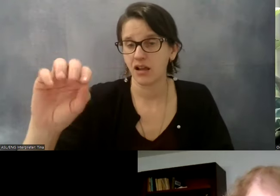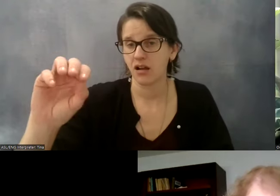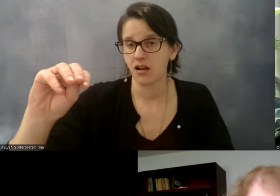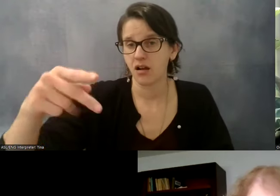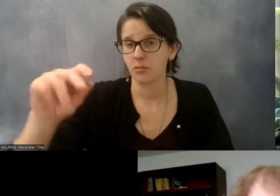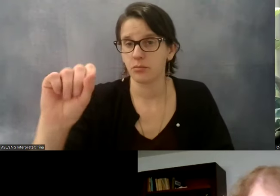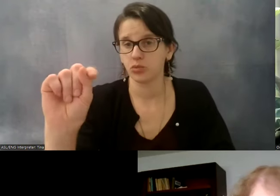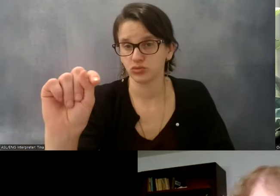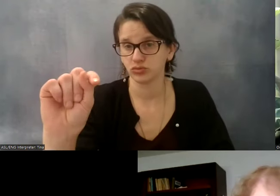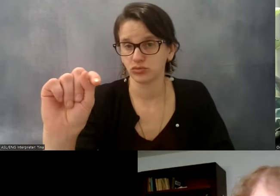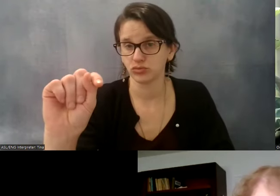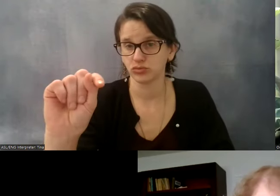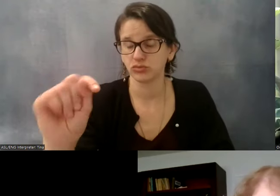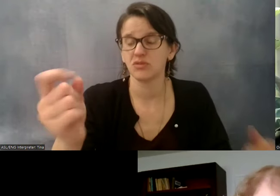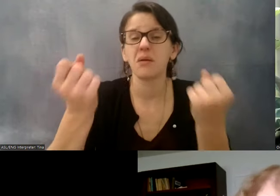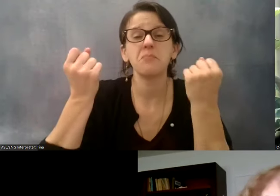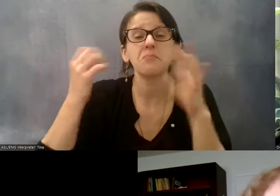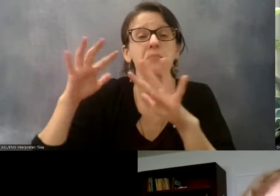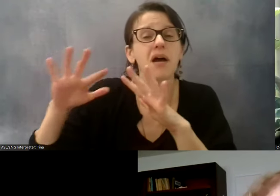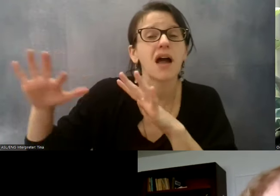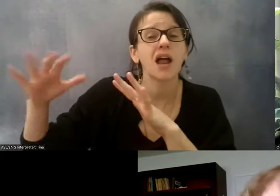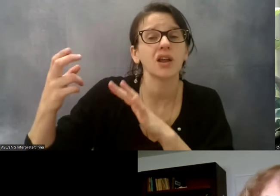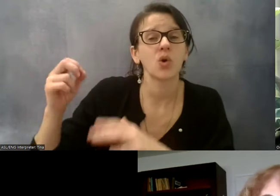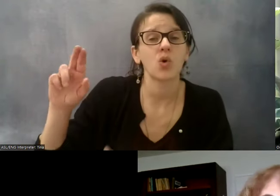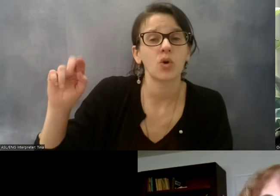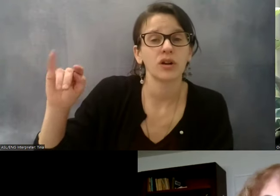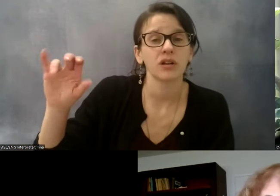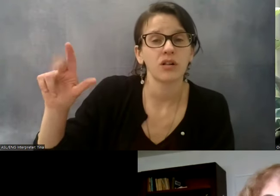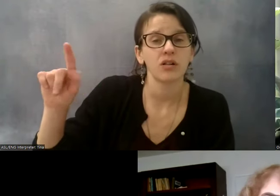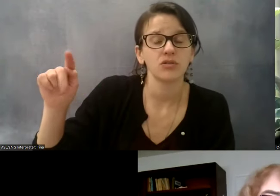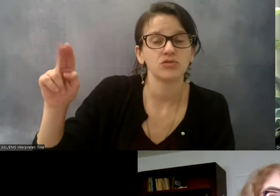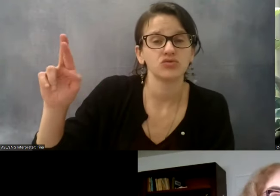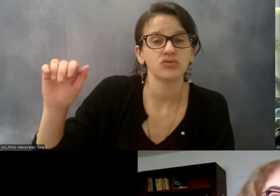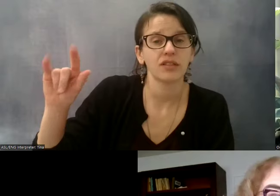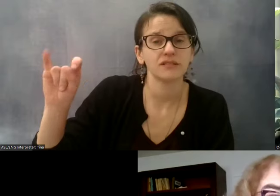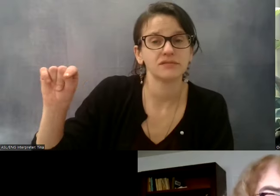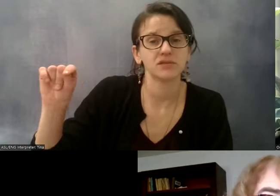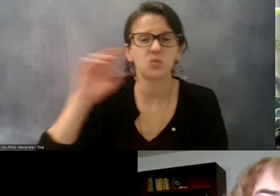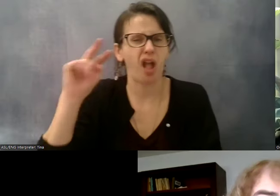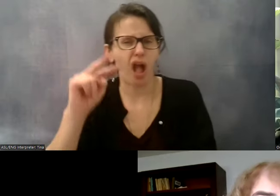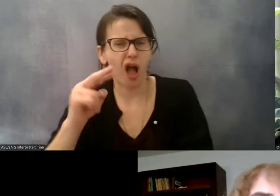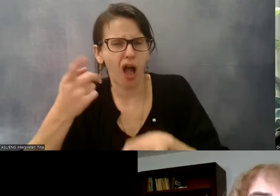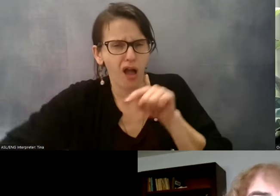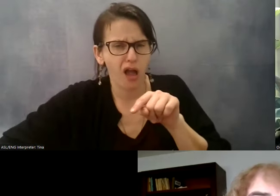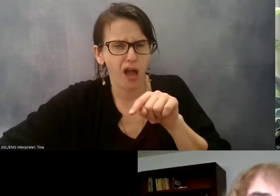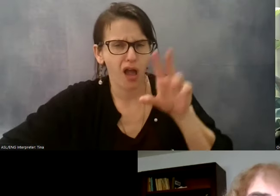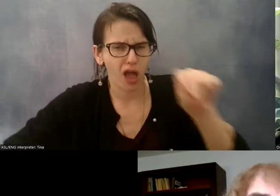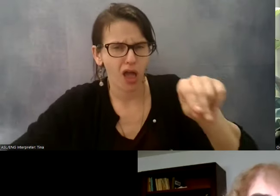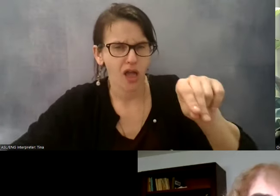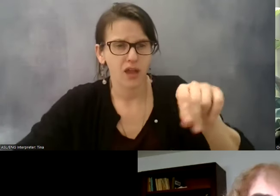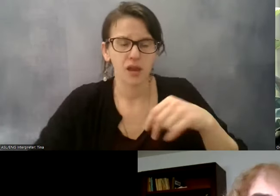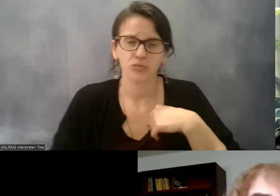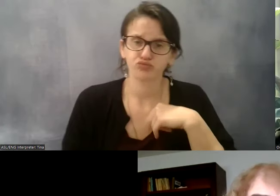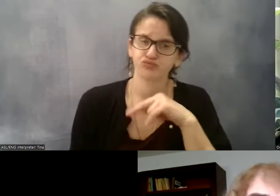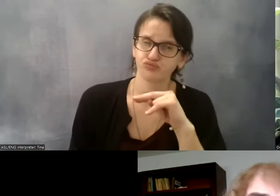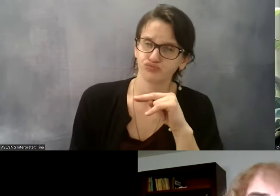there are many horticulturists who will say, or there are some anyway, who will say, you can't do that. I had a